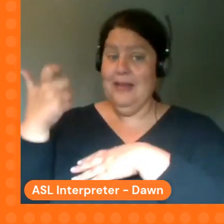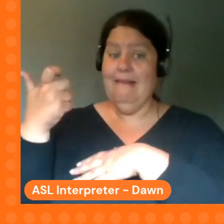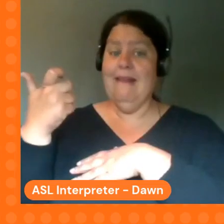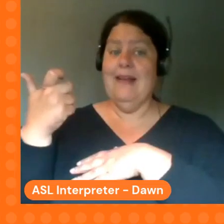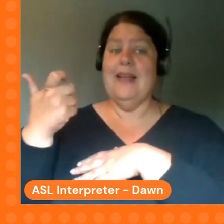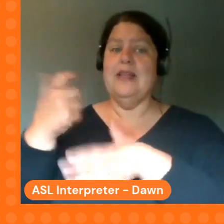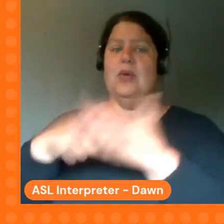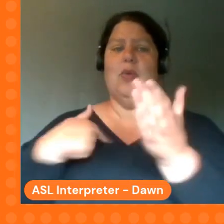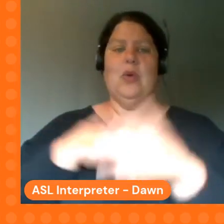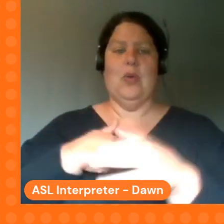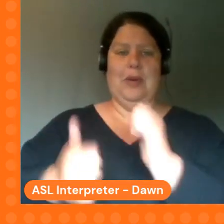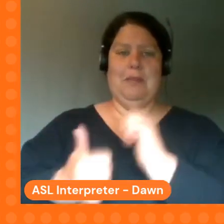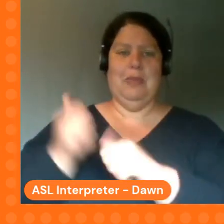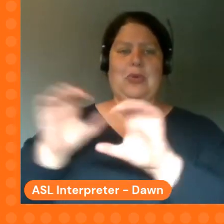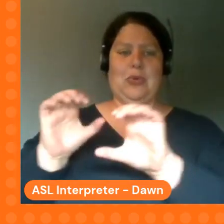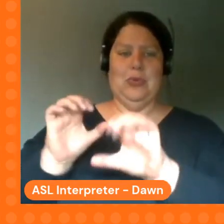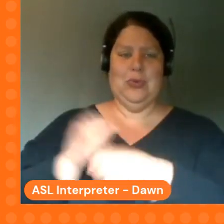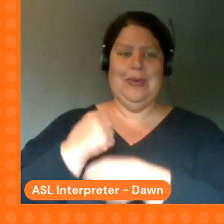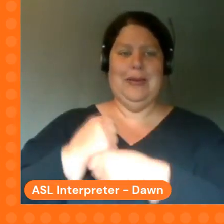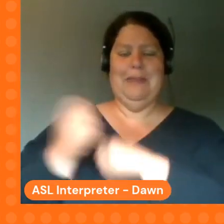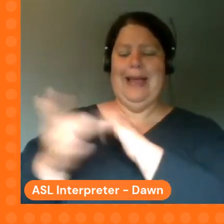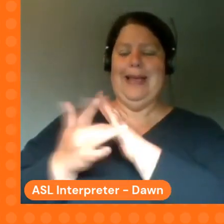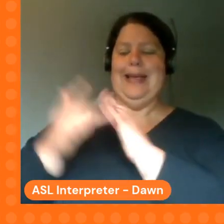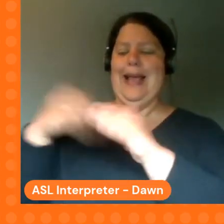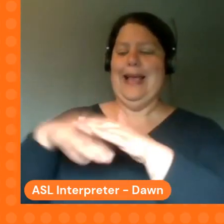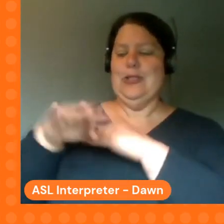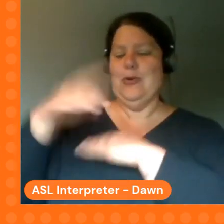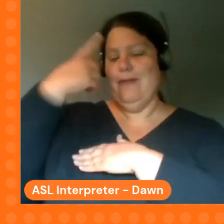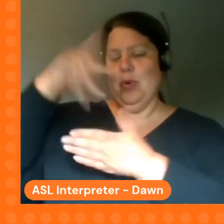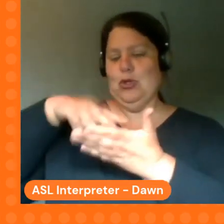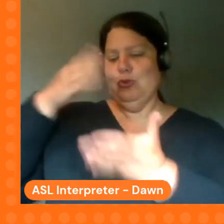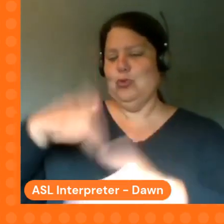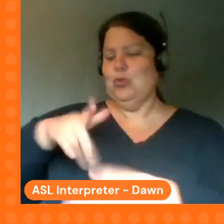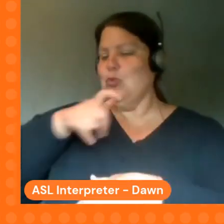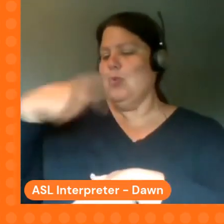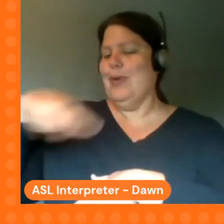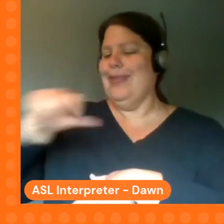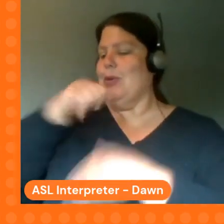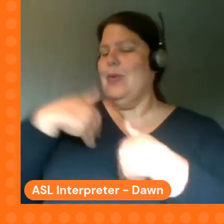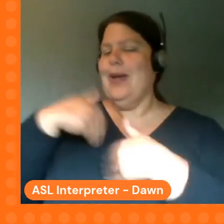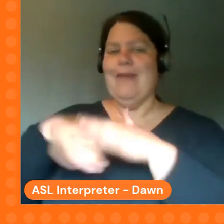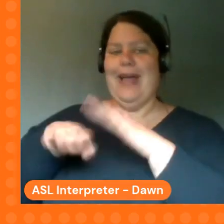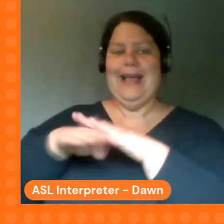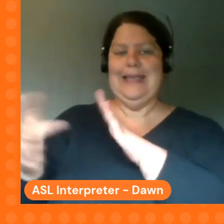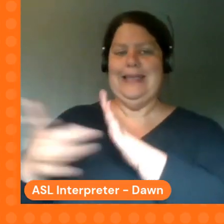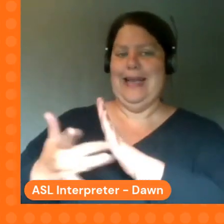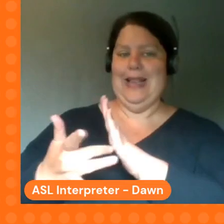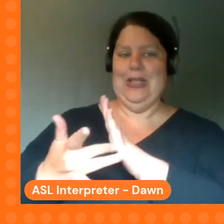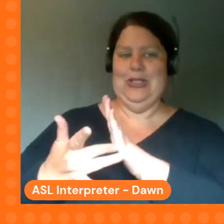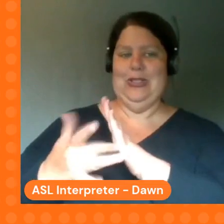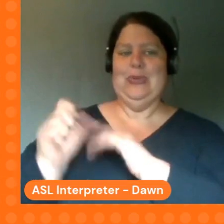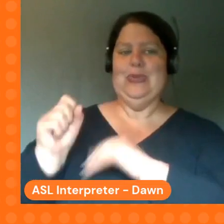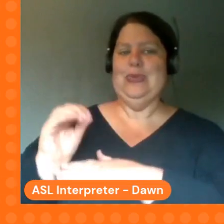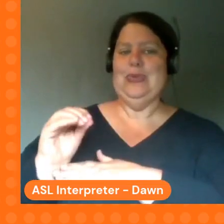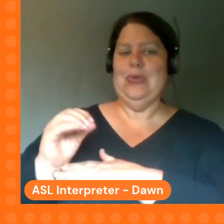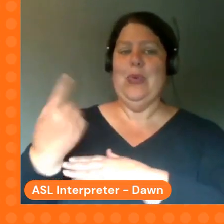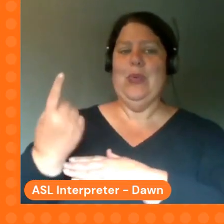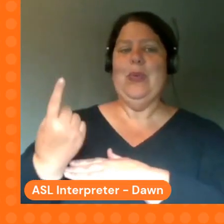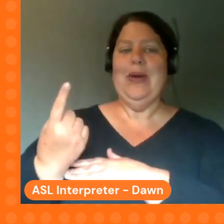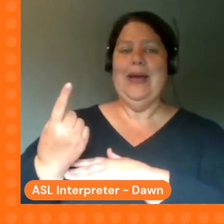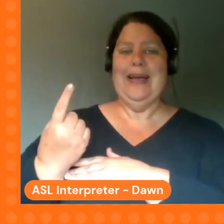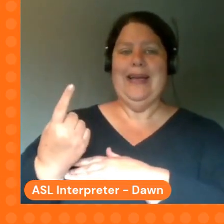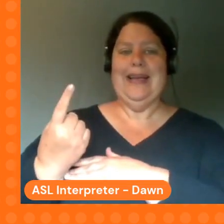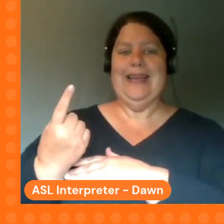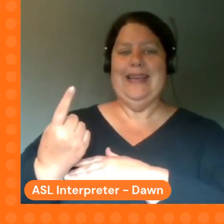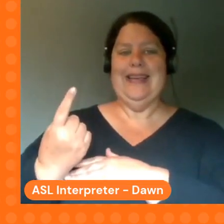make technology accessible for students that don't have access to technology. So one time we